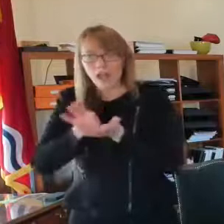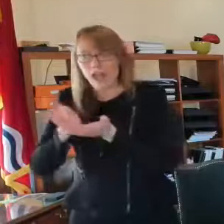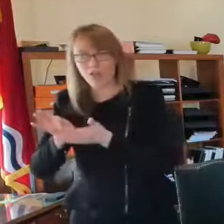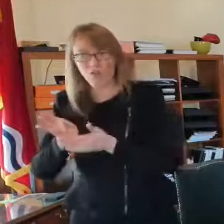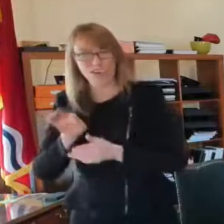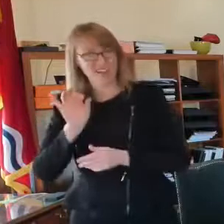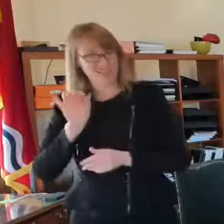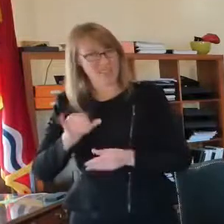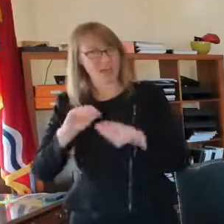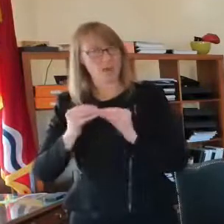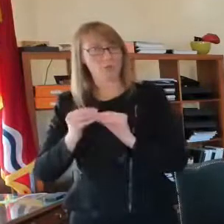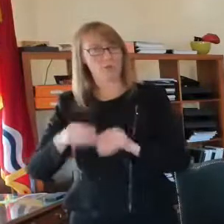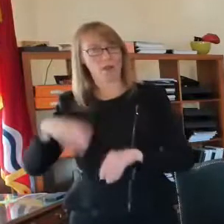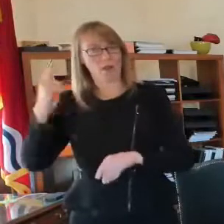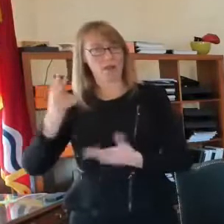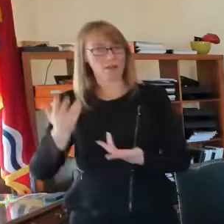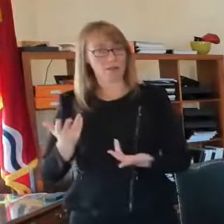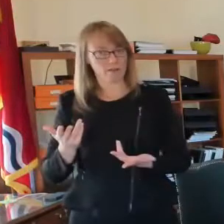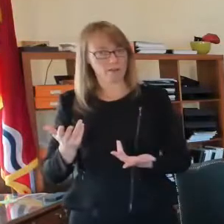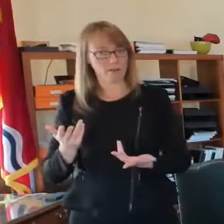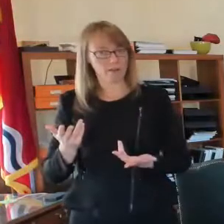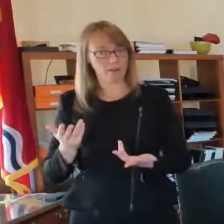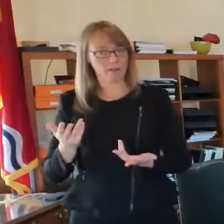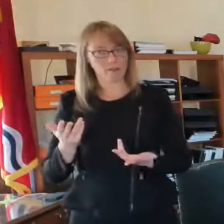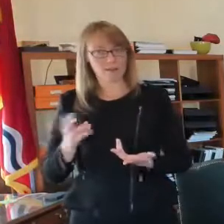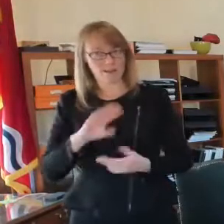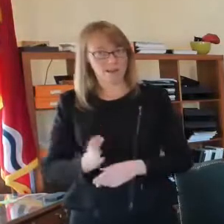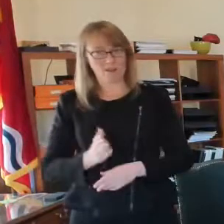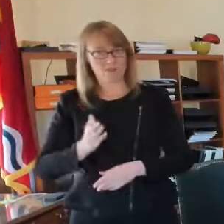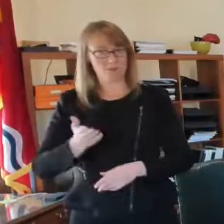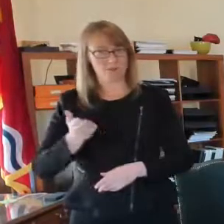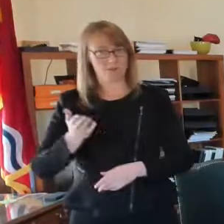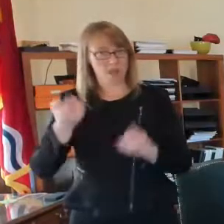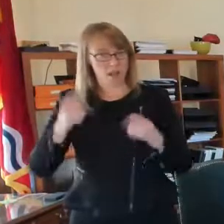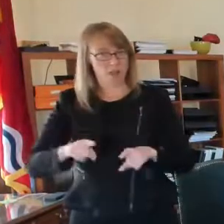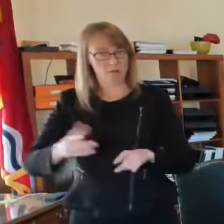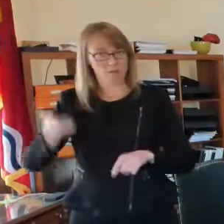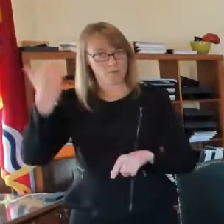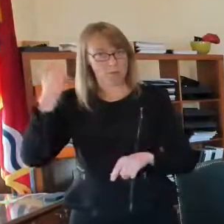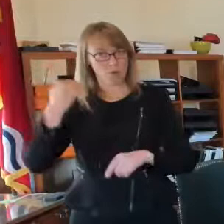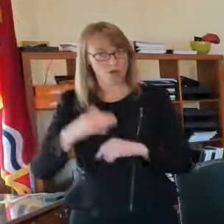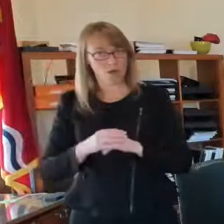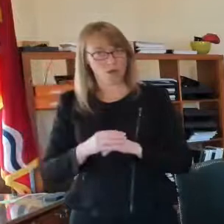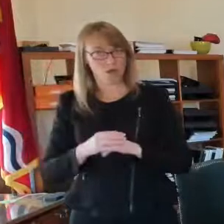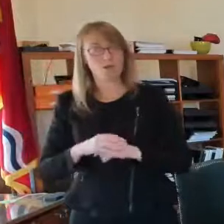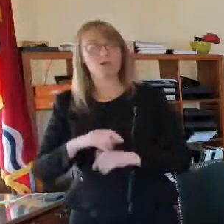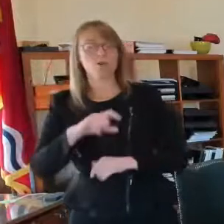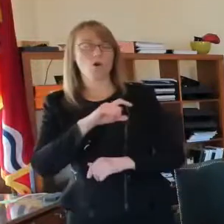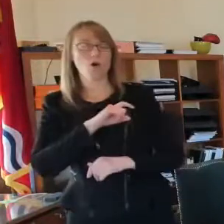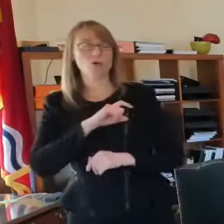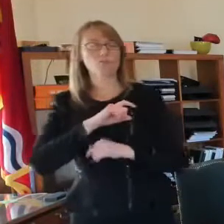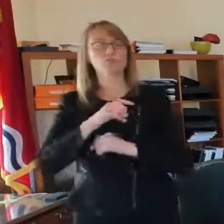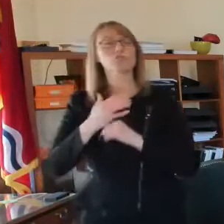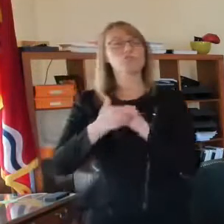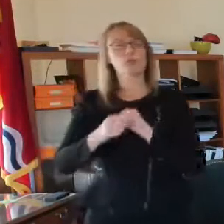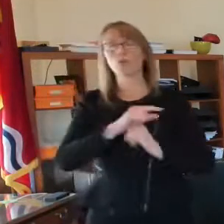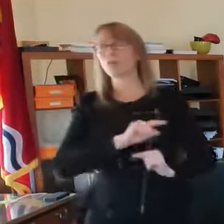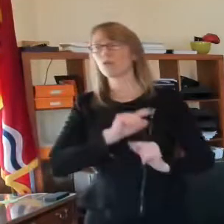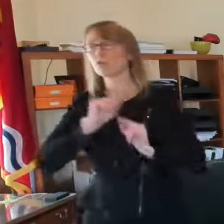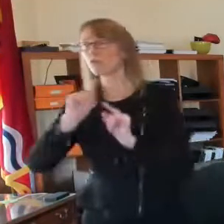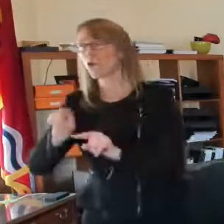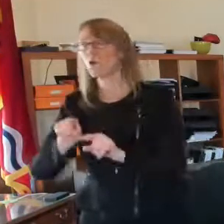just out there responding to what should be a routine call. There's no such thing, by the way, as a routine